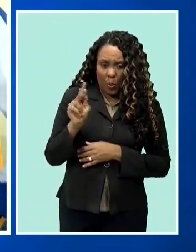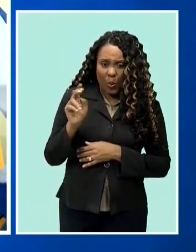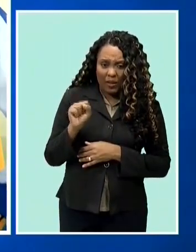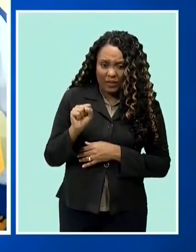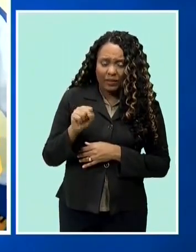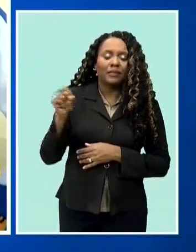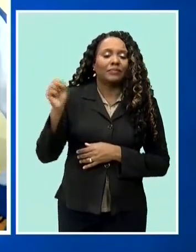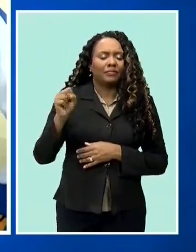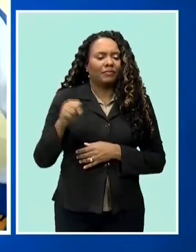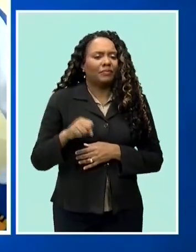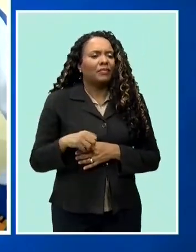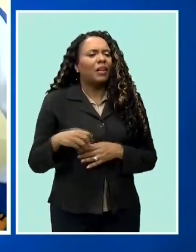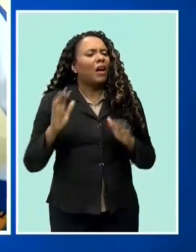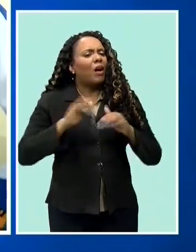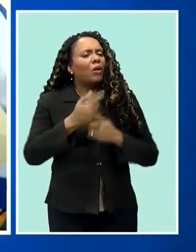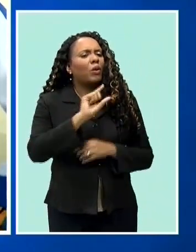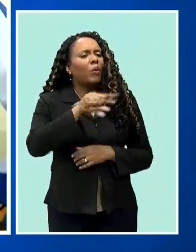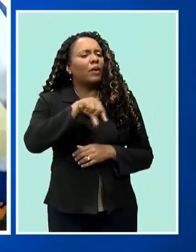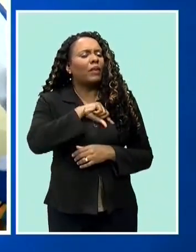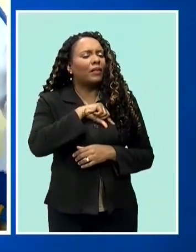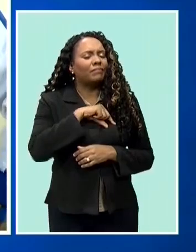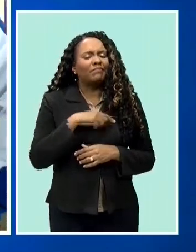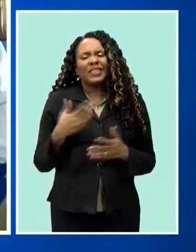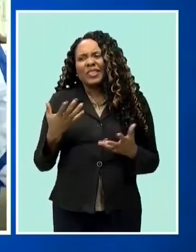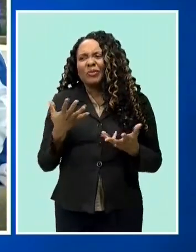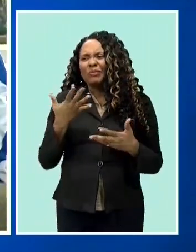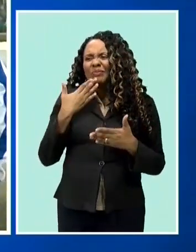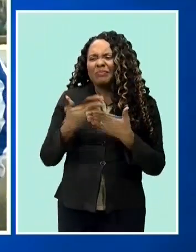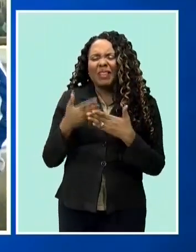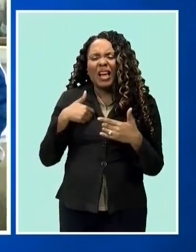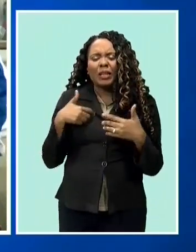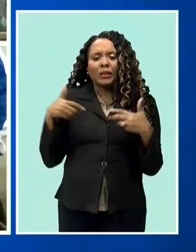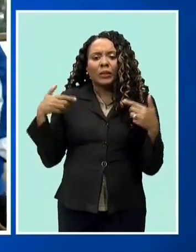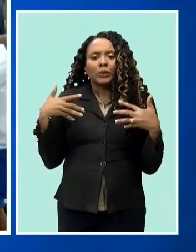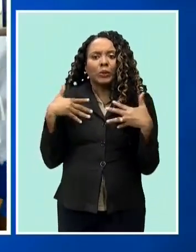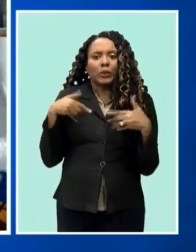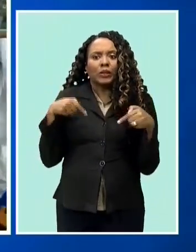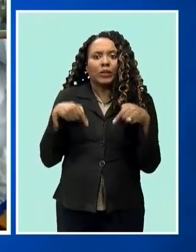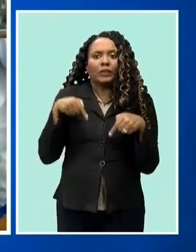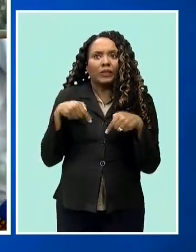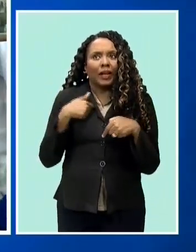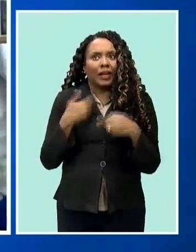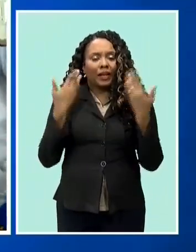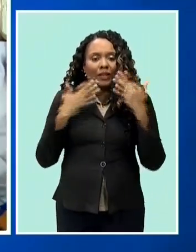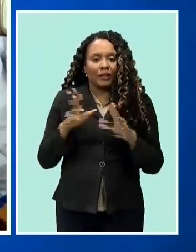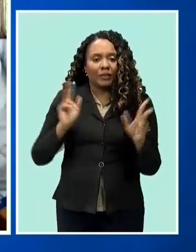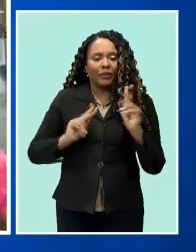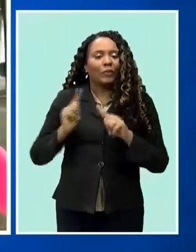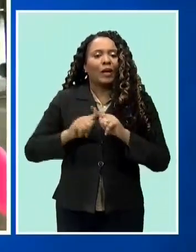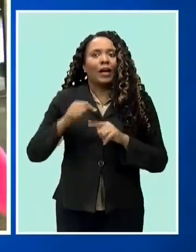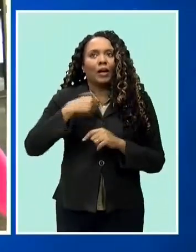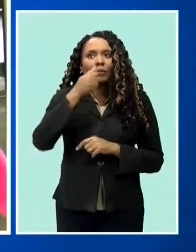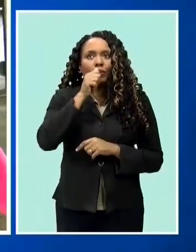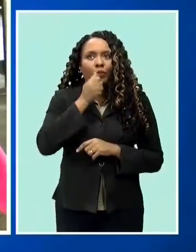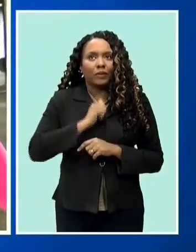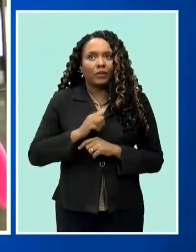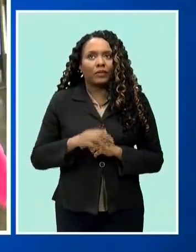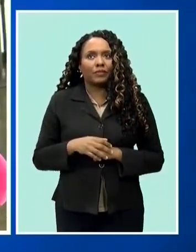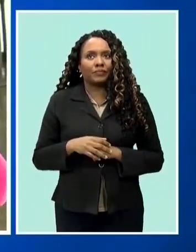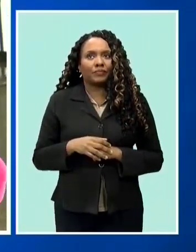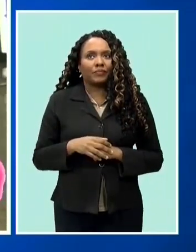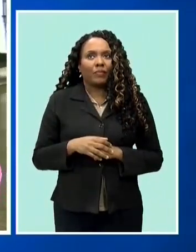It was good. I was a little nervous at first because I didn't know the people, so I got through eventually. Mum Corrine Clark, who got